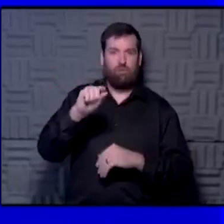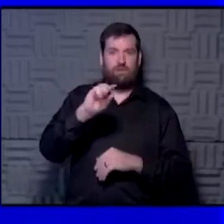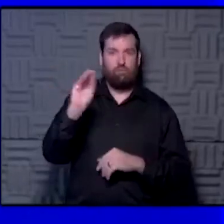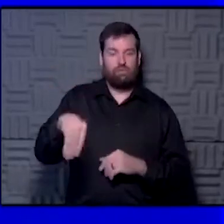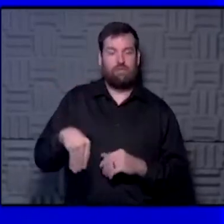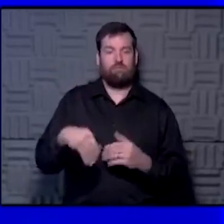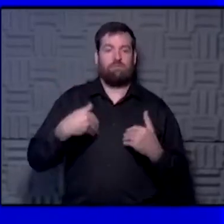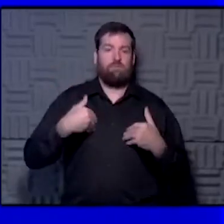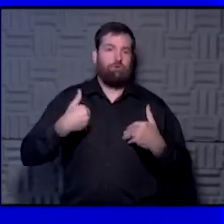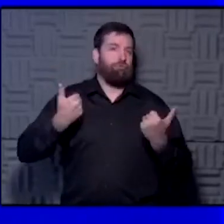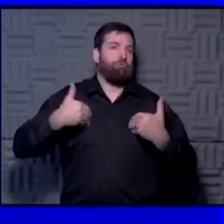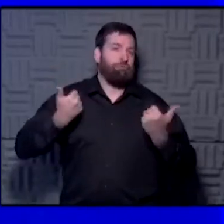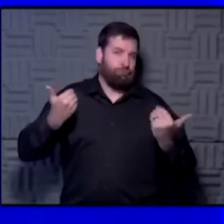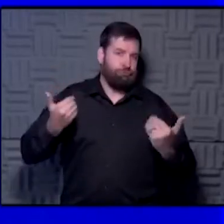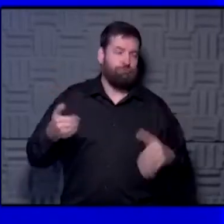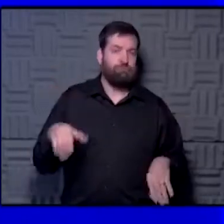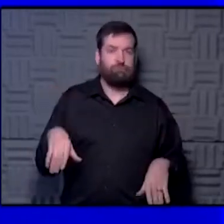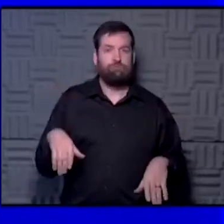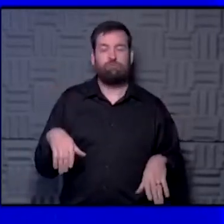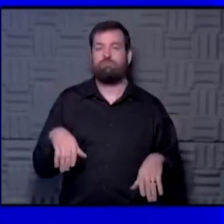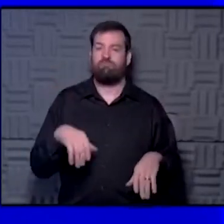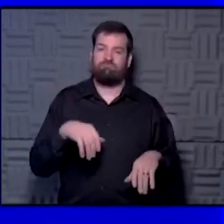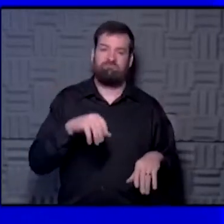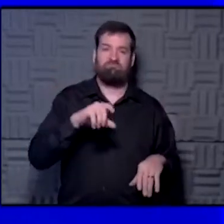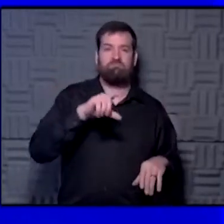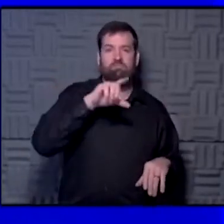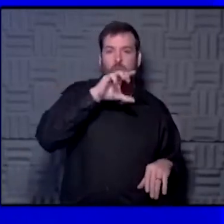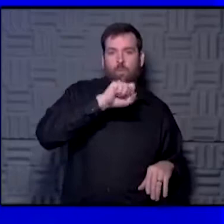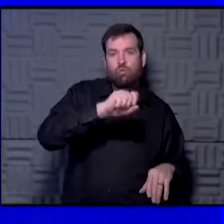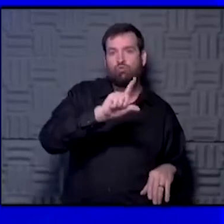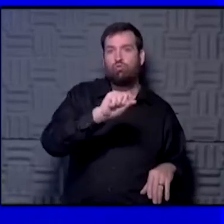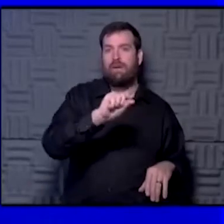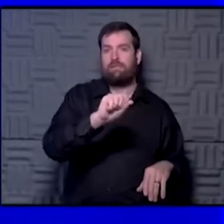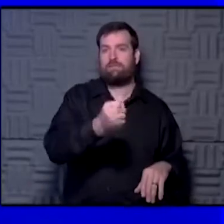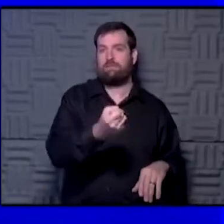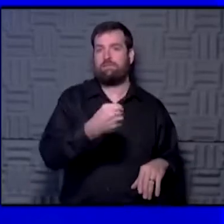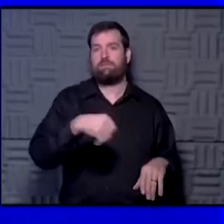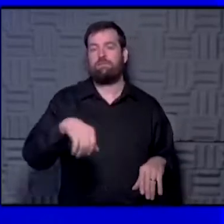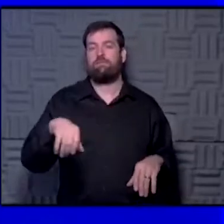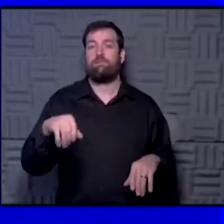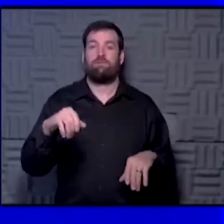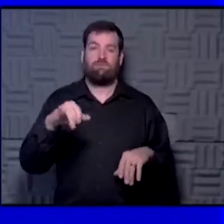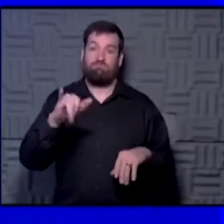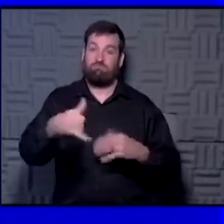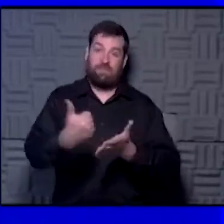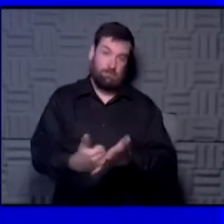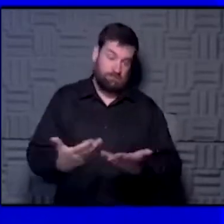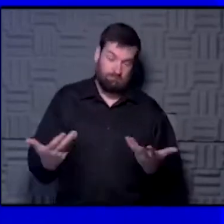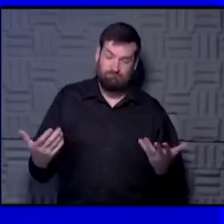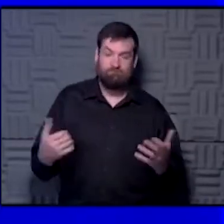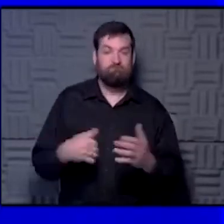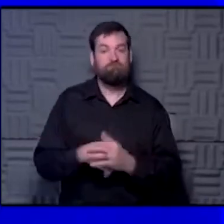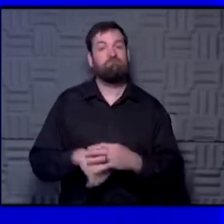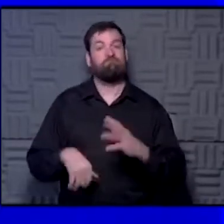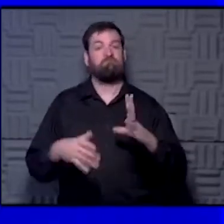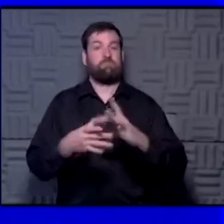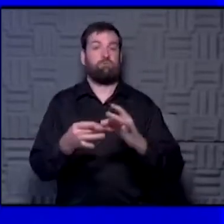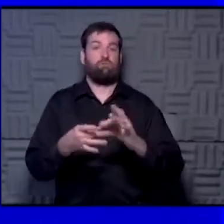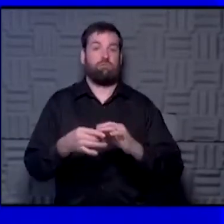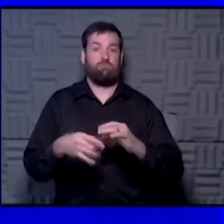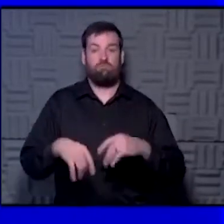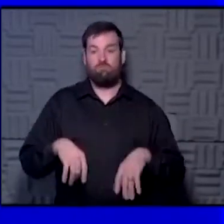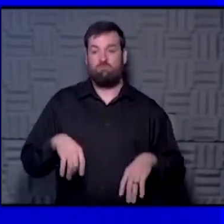are in that younger age range, the 20s for ages. So I think that certainly helps. We've always said that 80